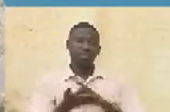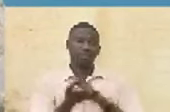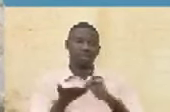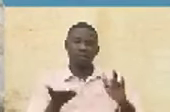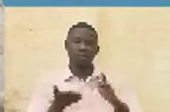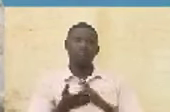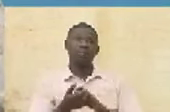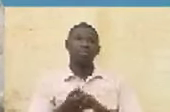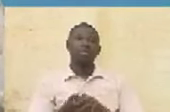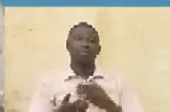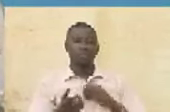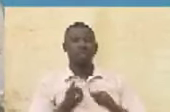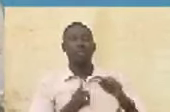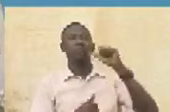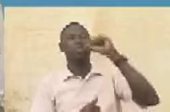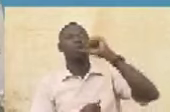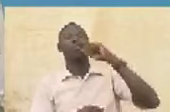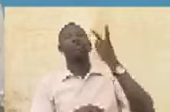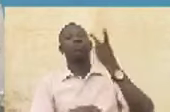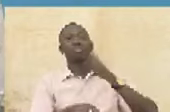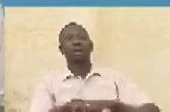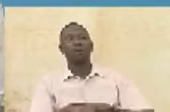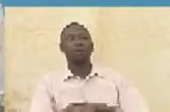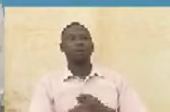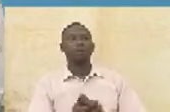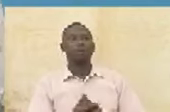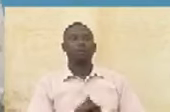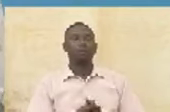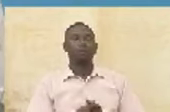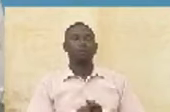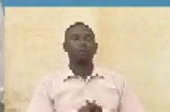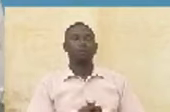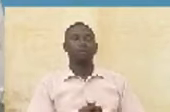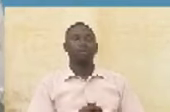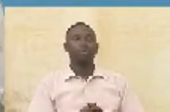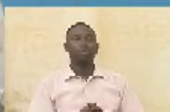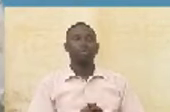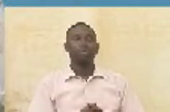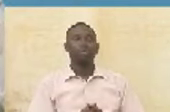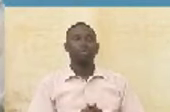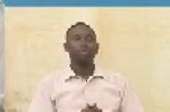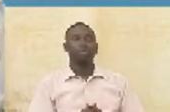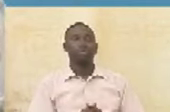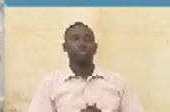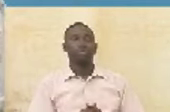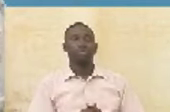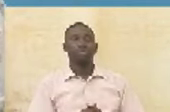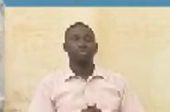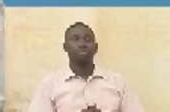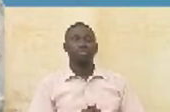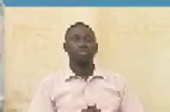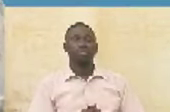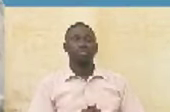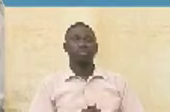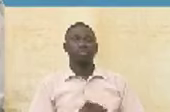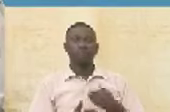clothes. That's the second time they made me to drink the medicine. I came